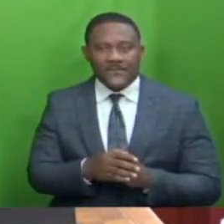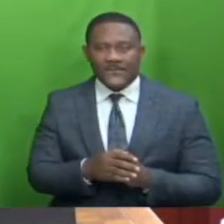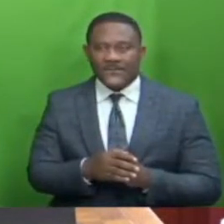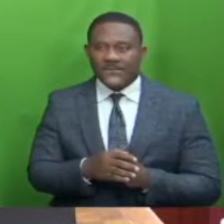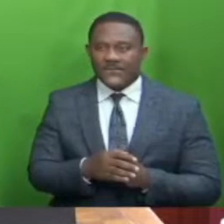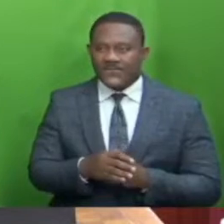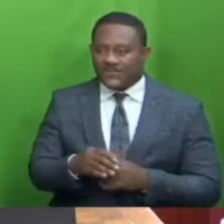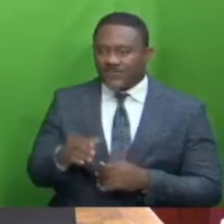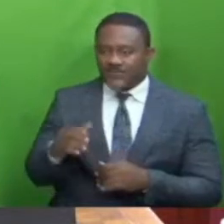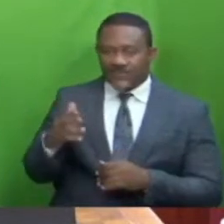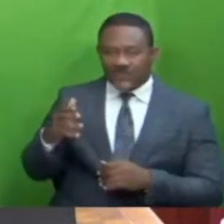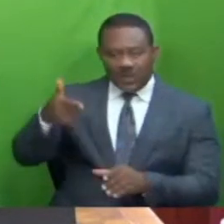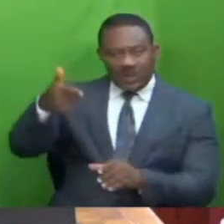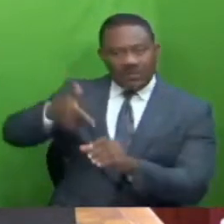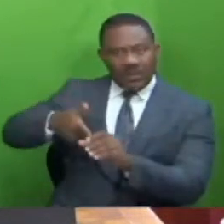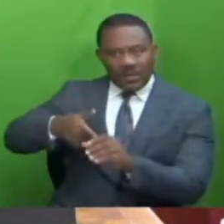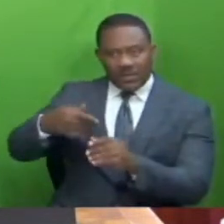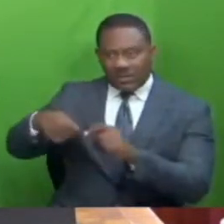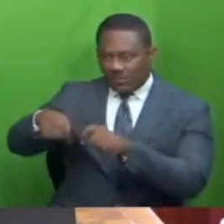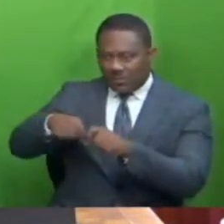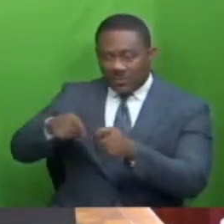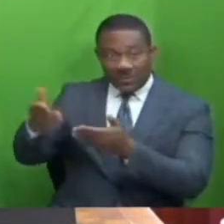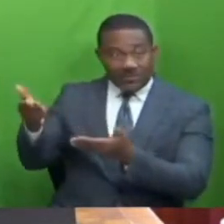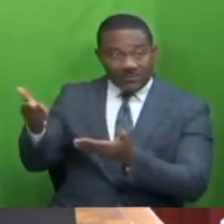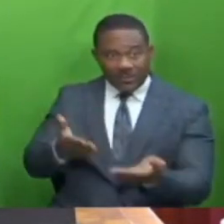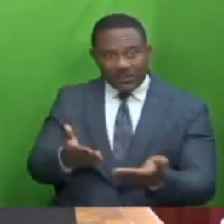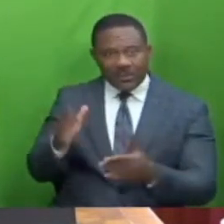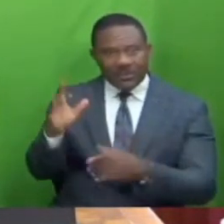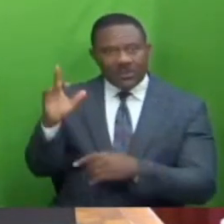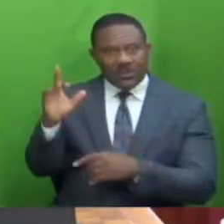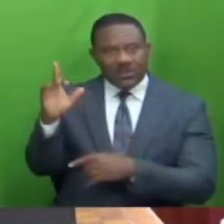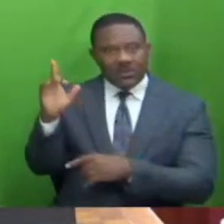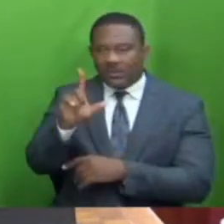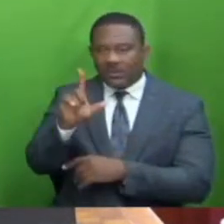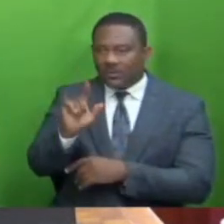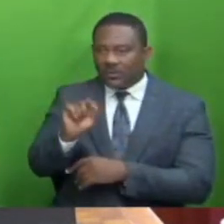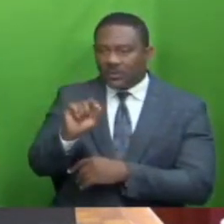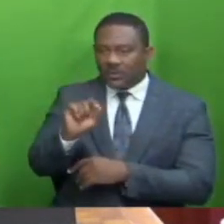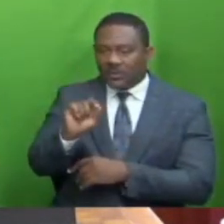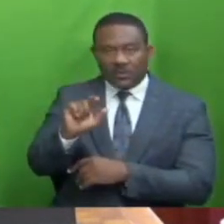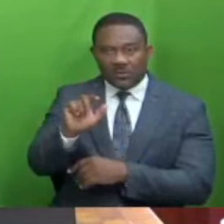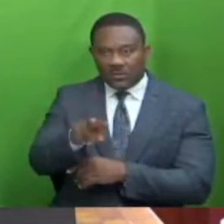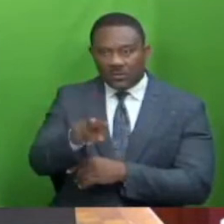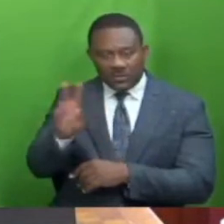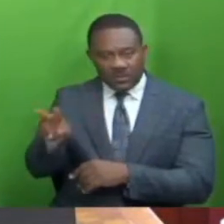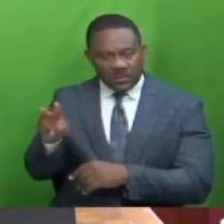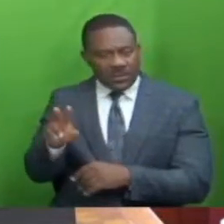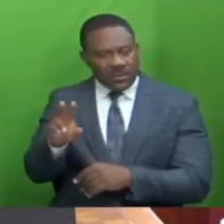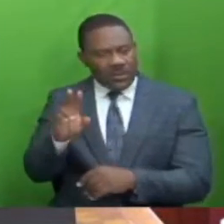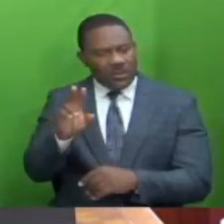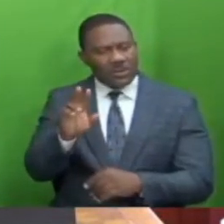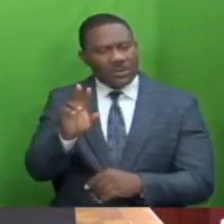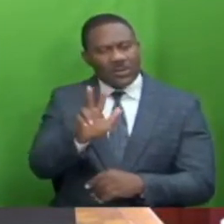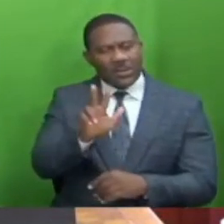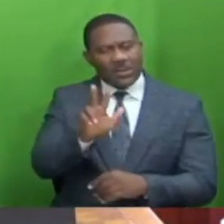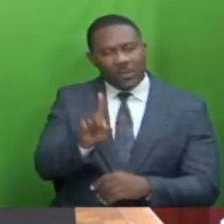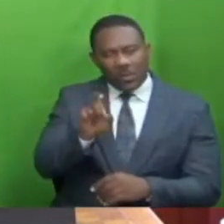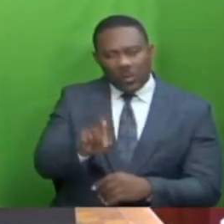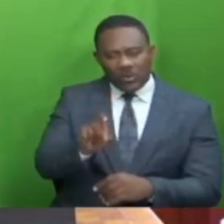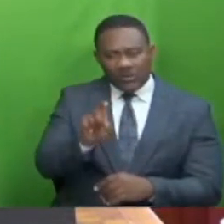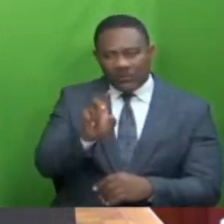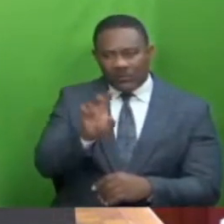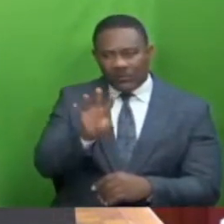and other petroleum receipts, as of December 2022, amounted to 1.43 billion. The